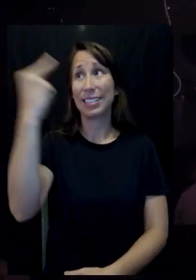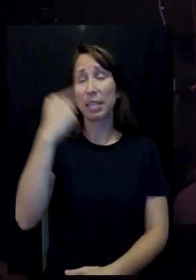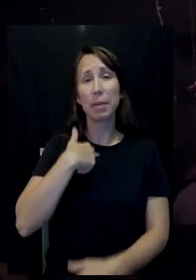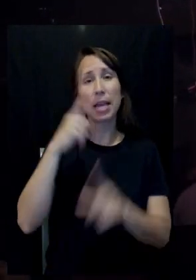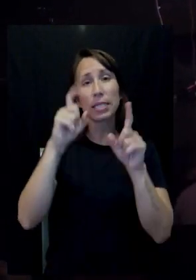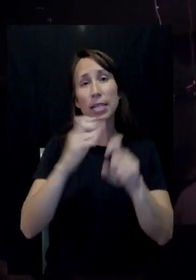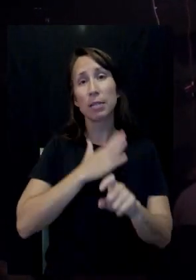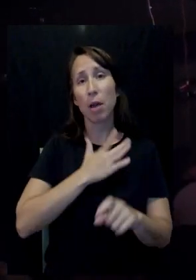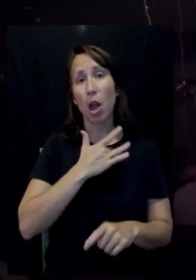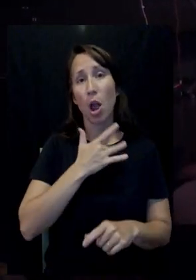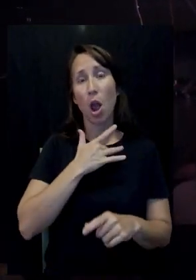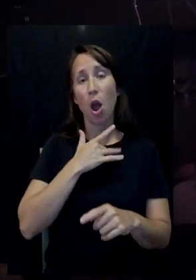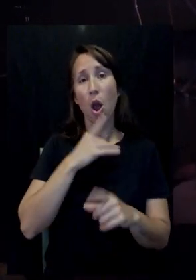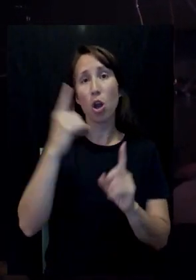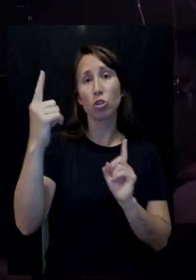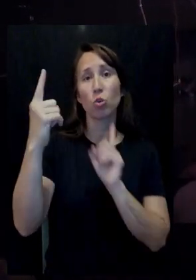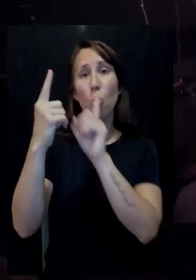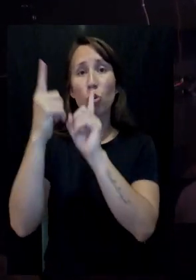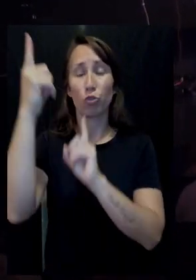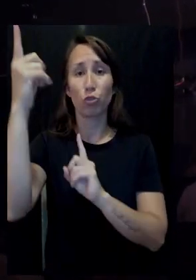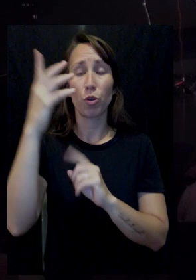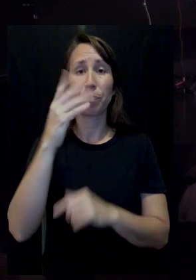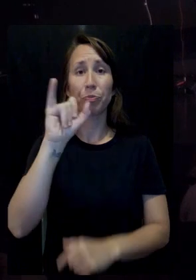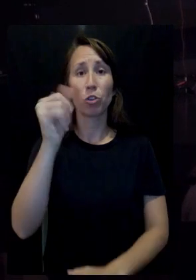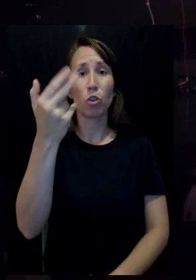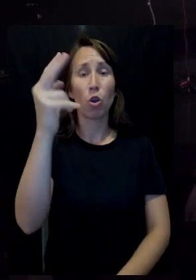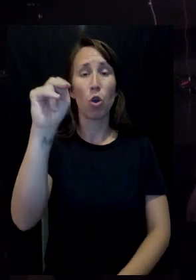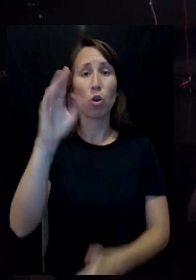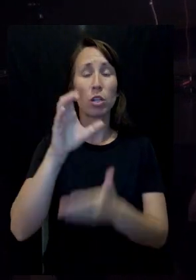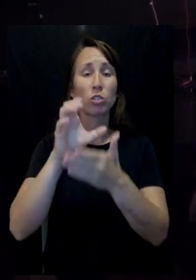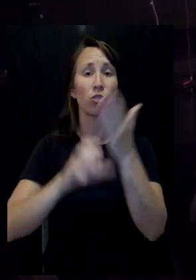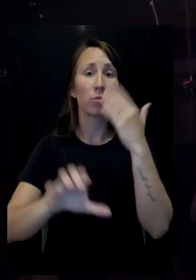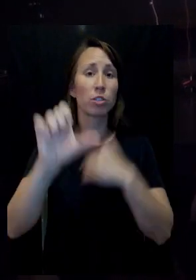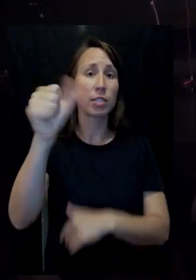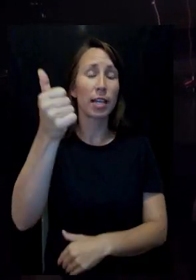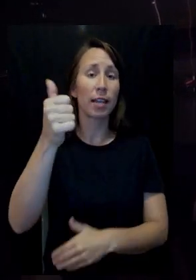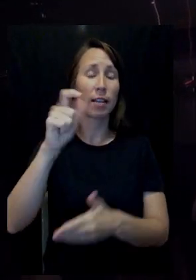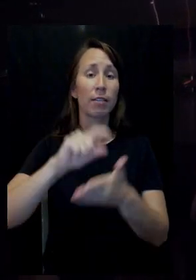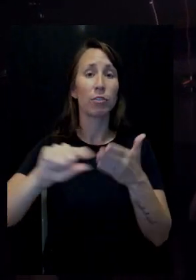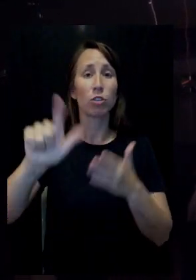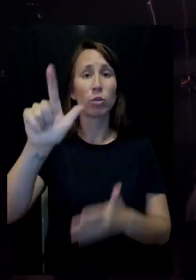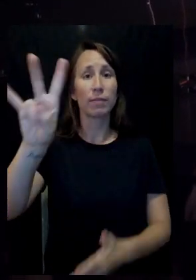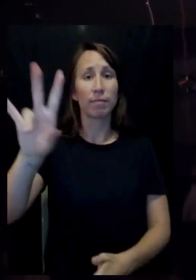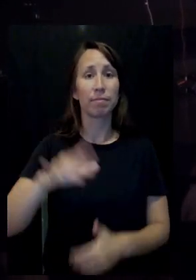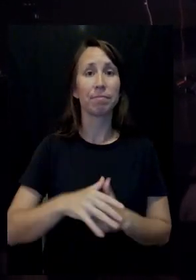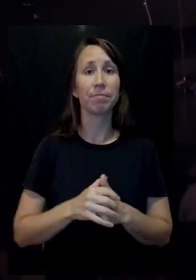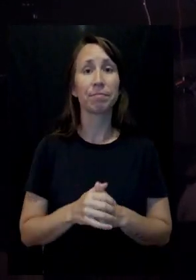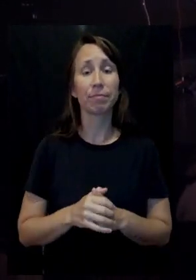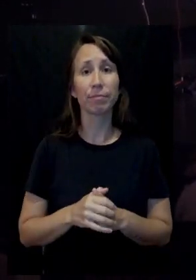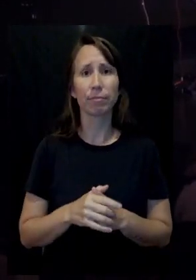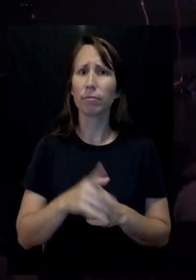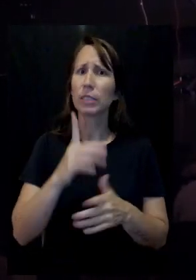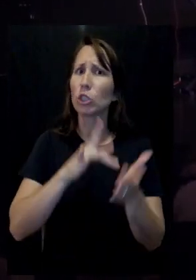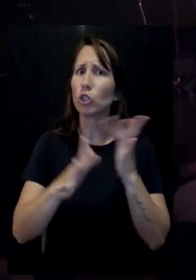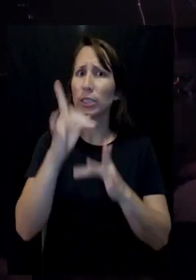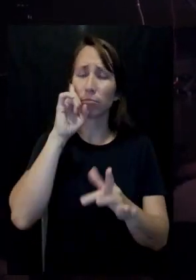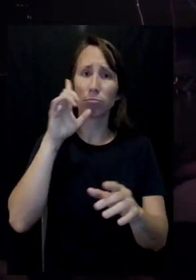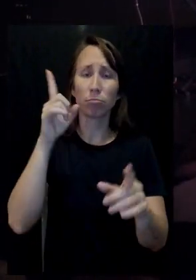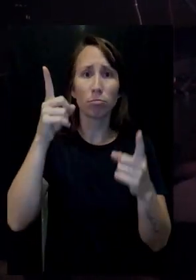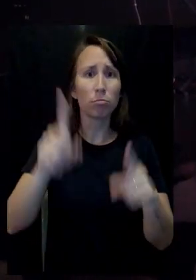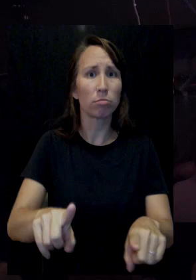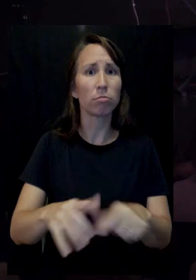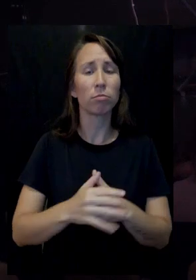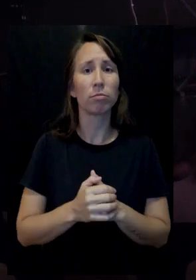test my heart toward you. John chapter 10 and verse 27, Jesus confirms it for us. He says, my